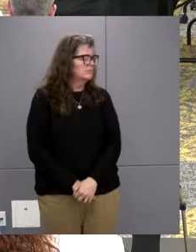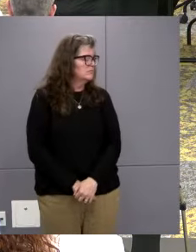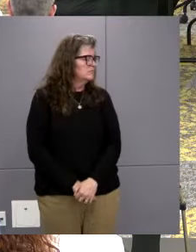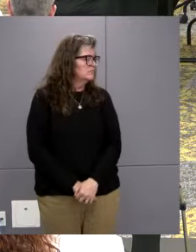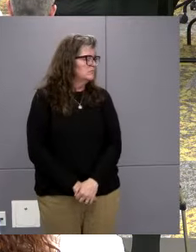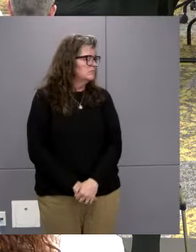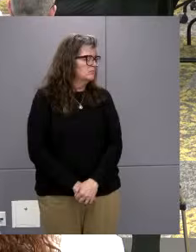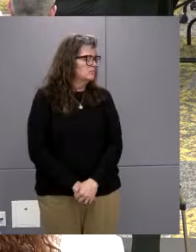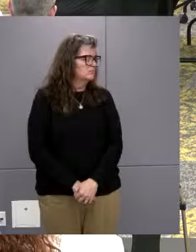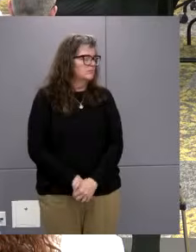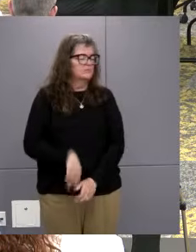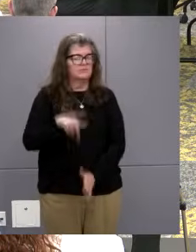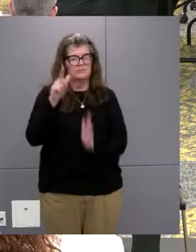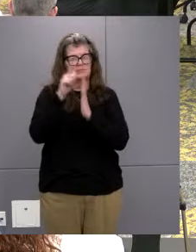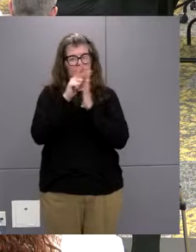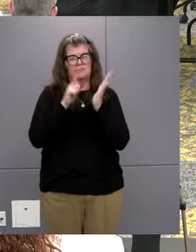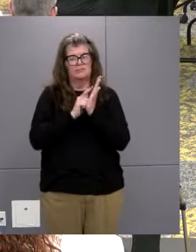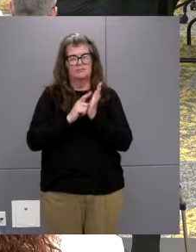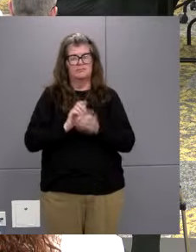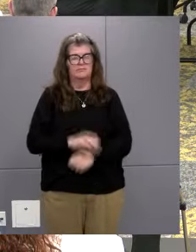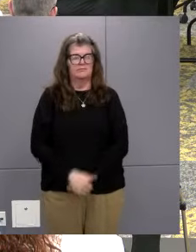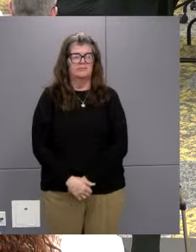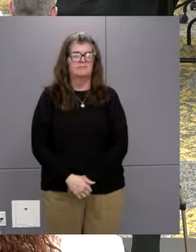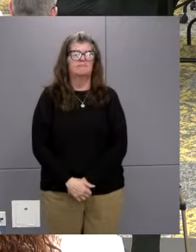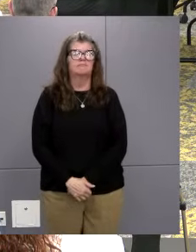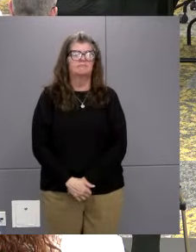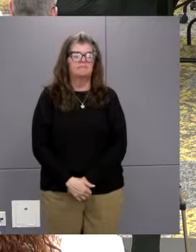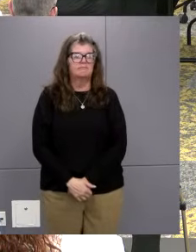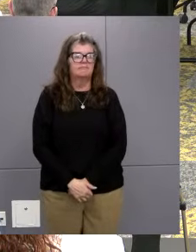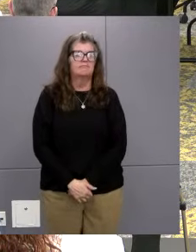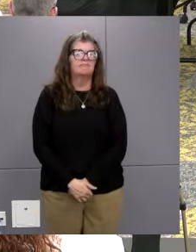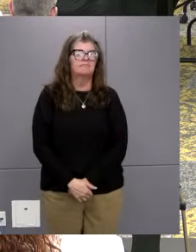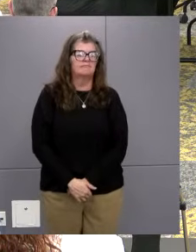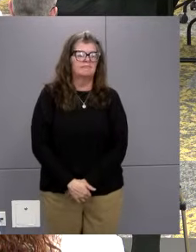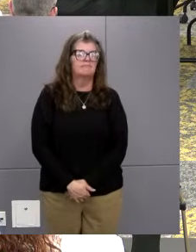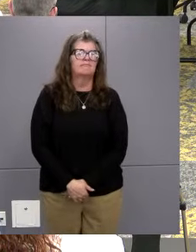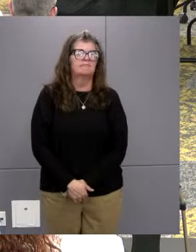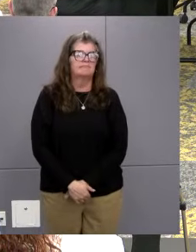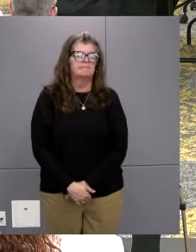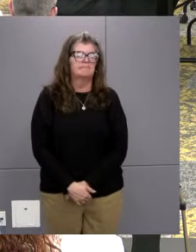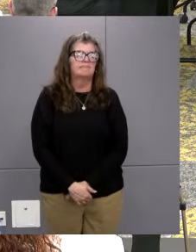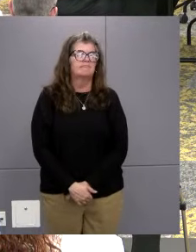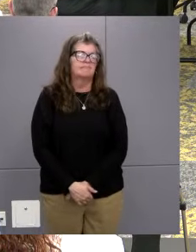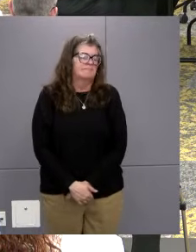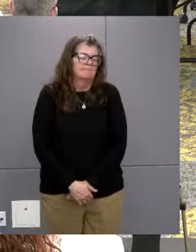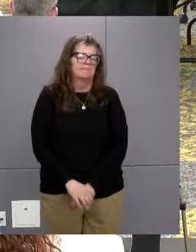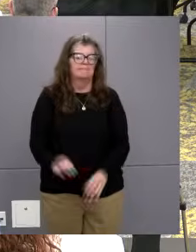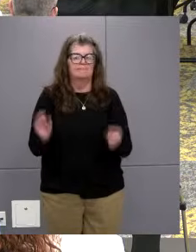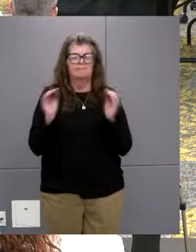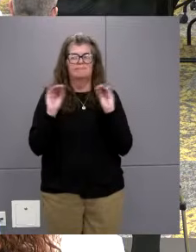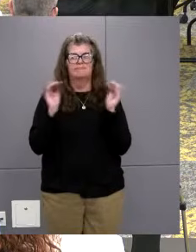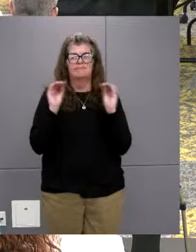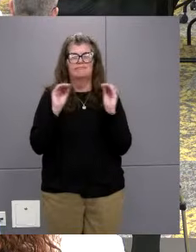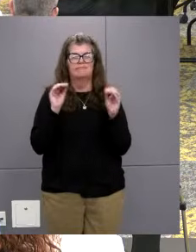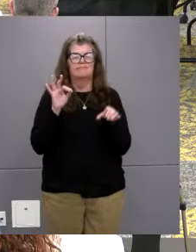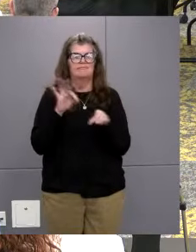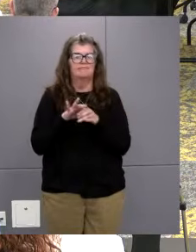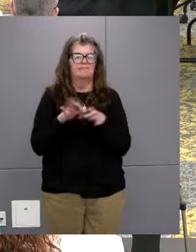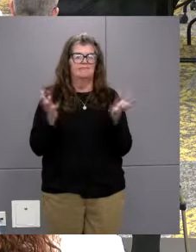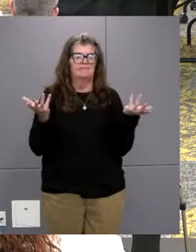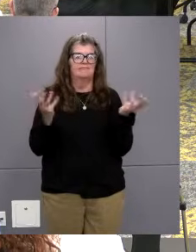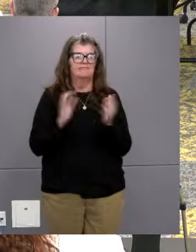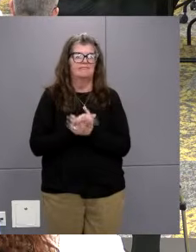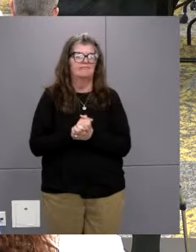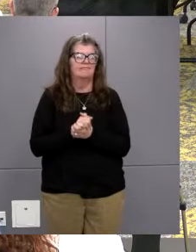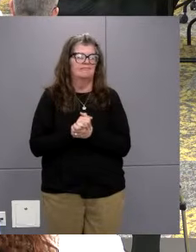Gary? I have a pretty good sense of how the board feels about this, and I don't have a vote on this. I can't offer you the perspective of